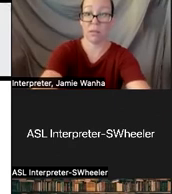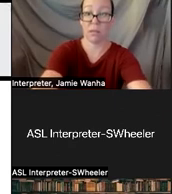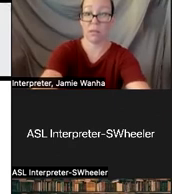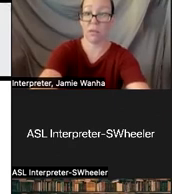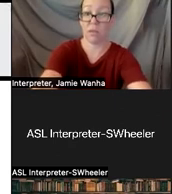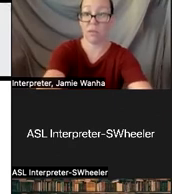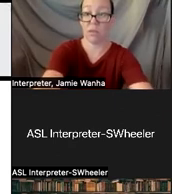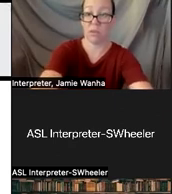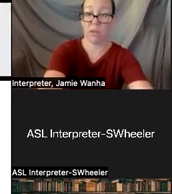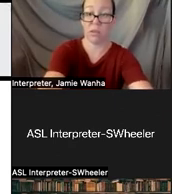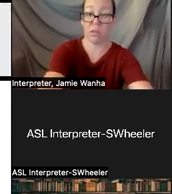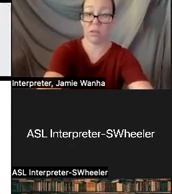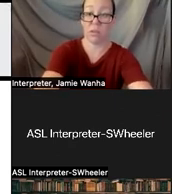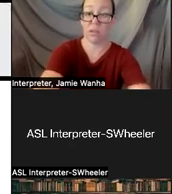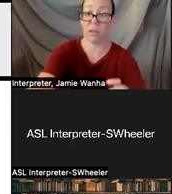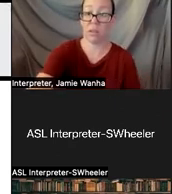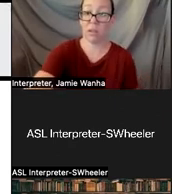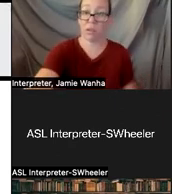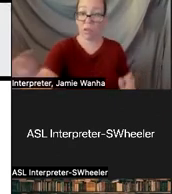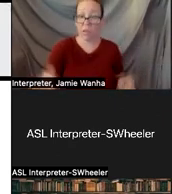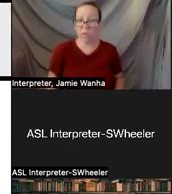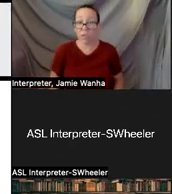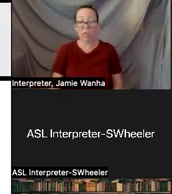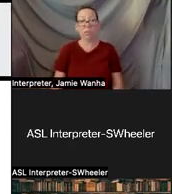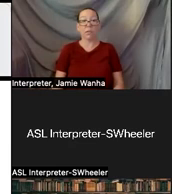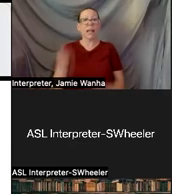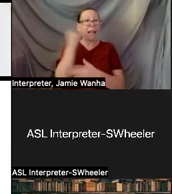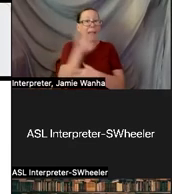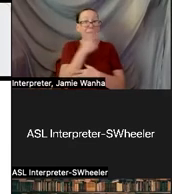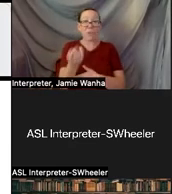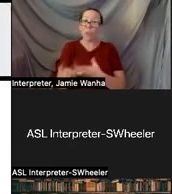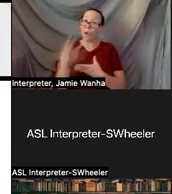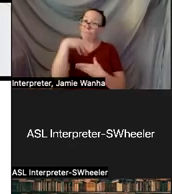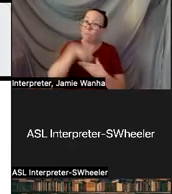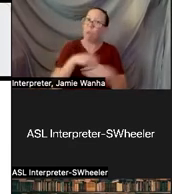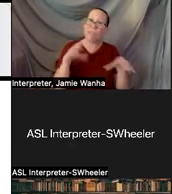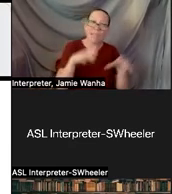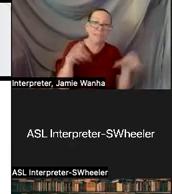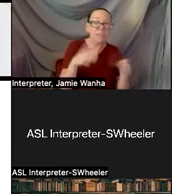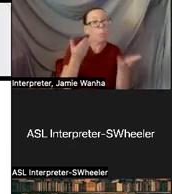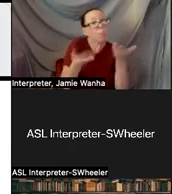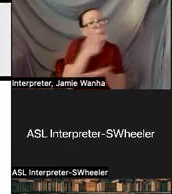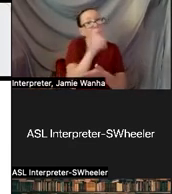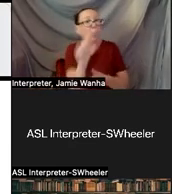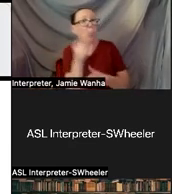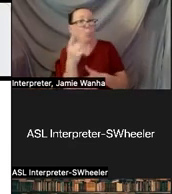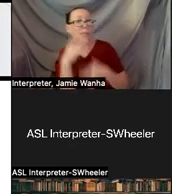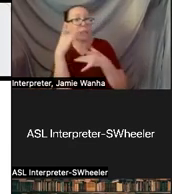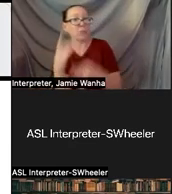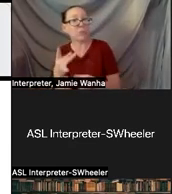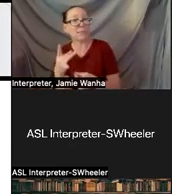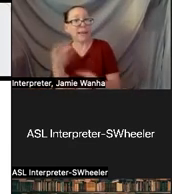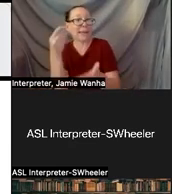Whether or not you're going to be getting involved in activities or you're just interested in the mini grants, we would ask you to join ECA so we